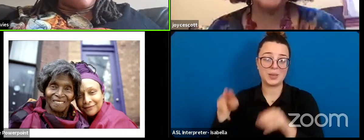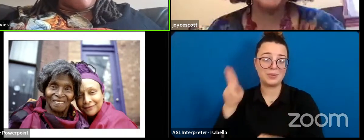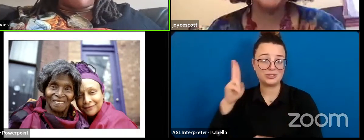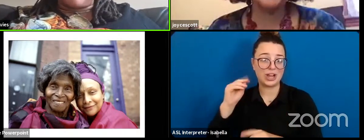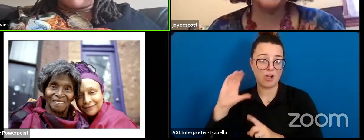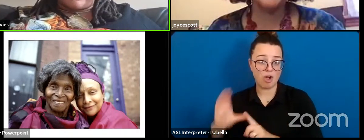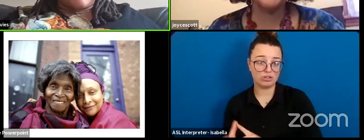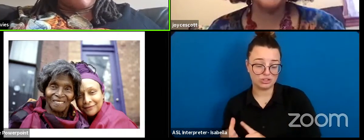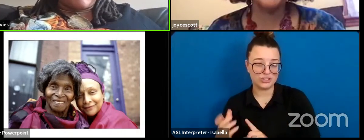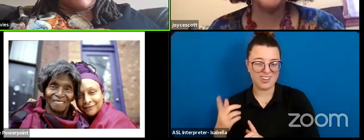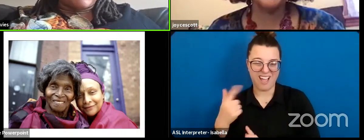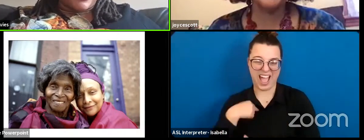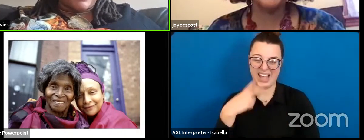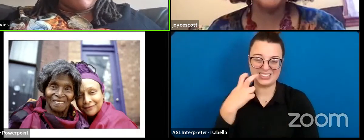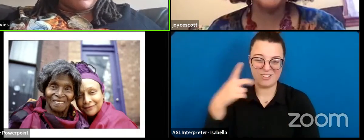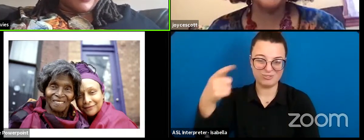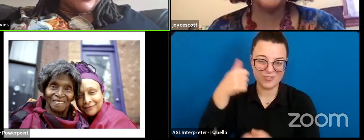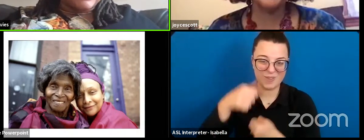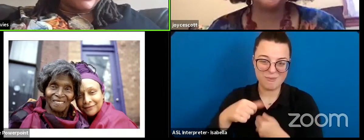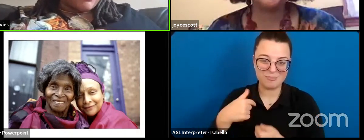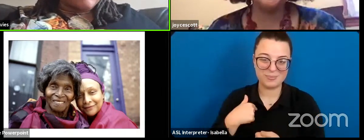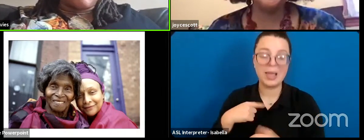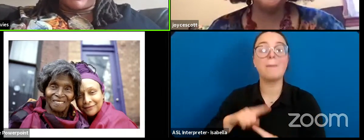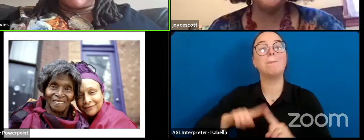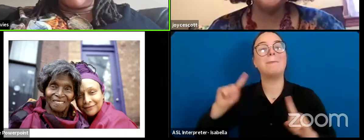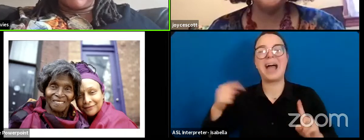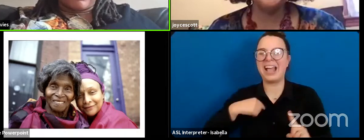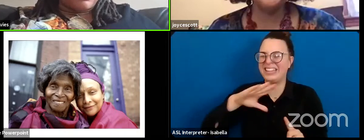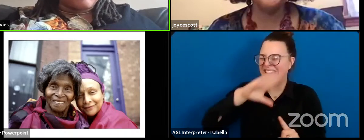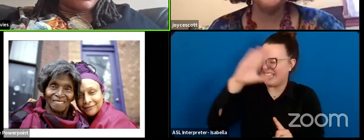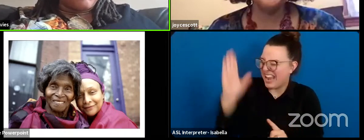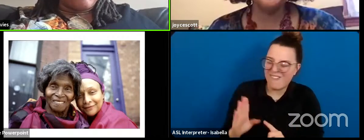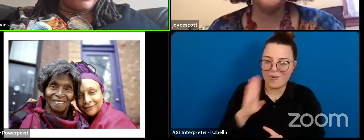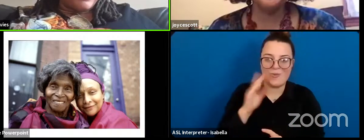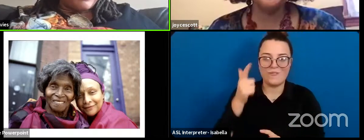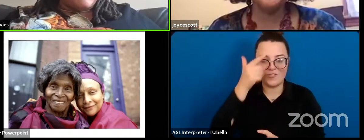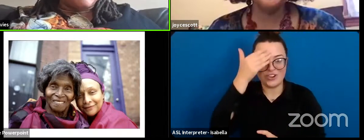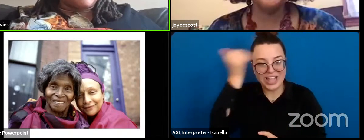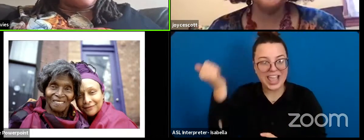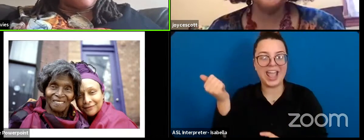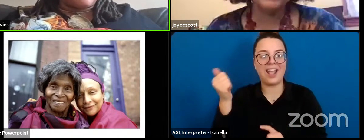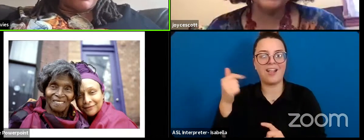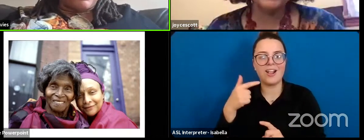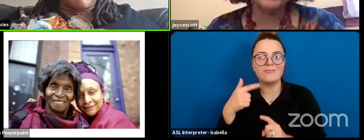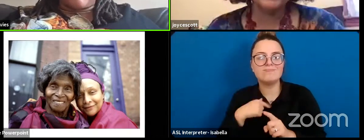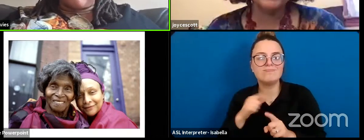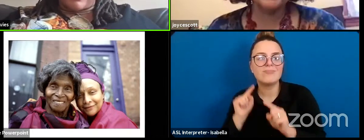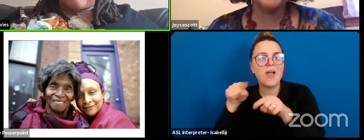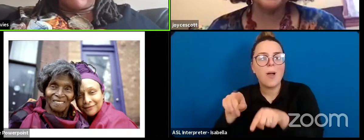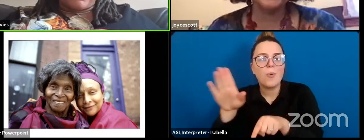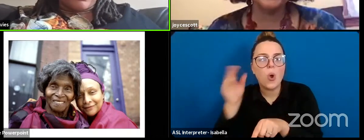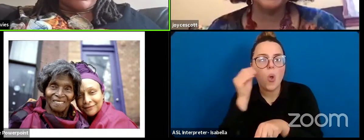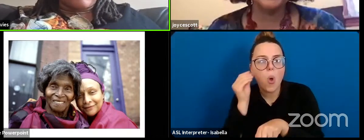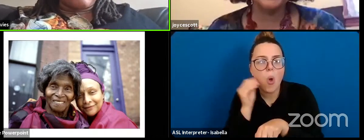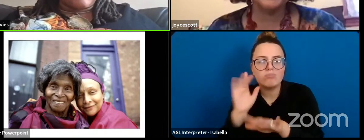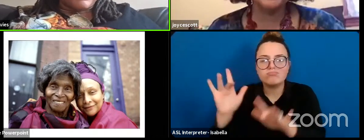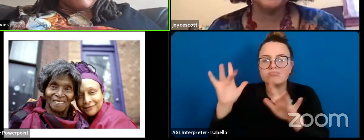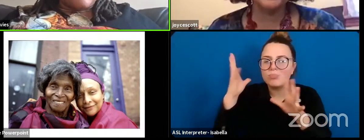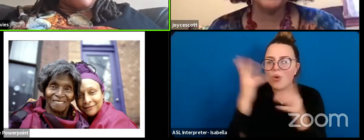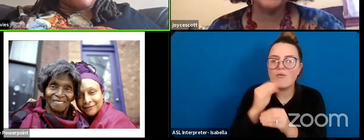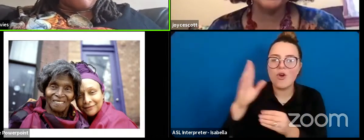but I will never forget spending time in the dazzling art space she calls home and listening to her talk about her life and